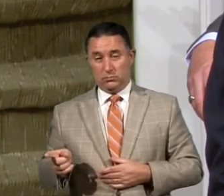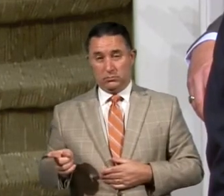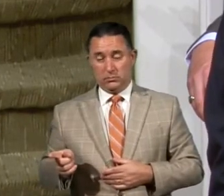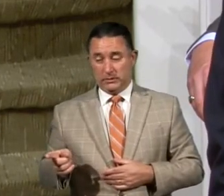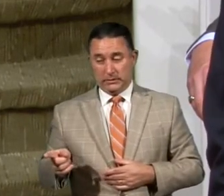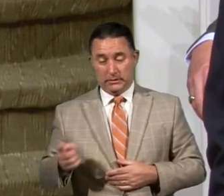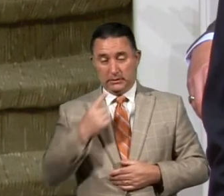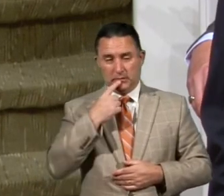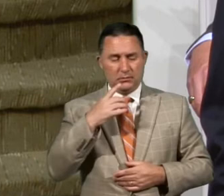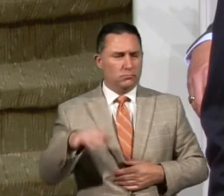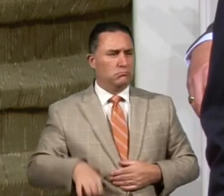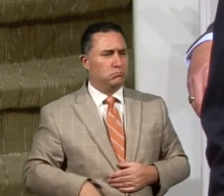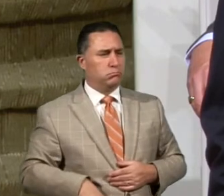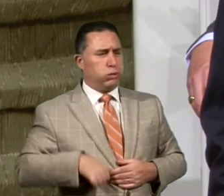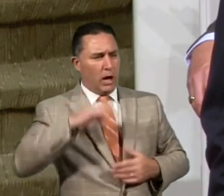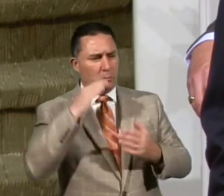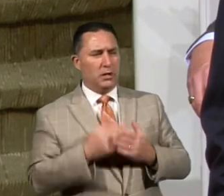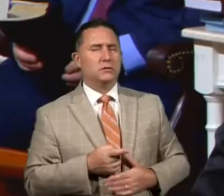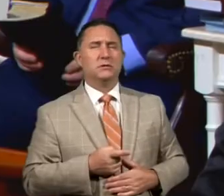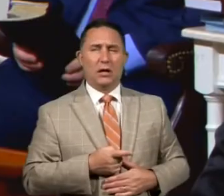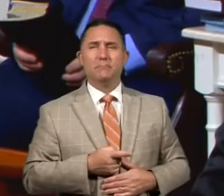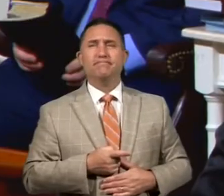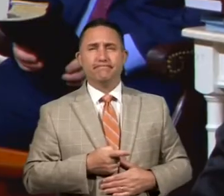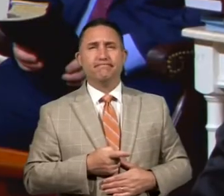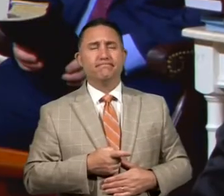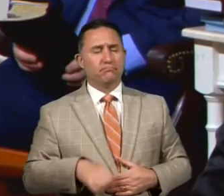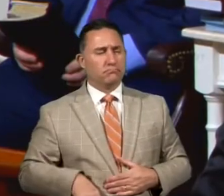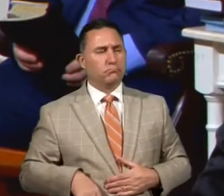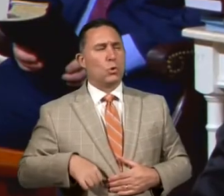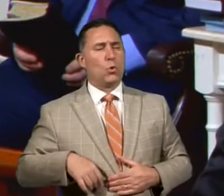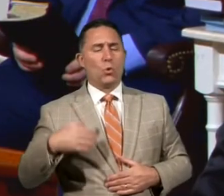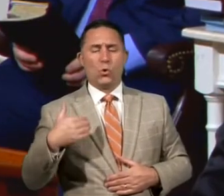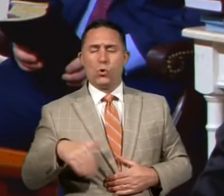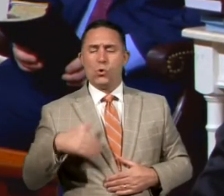She said, I'm so proud of my son.